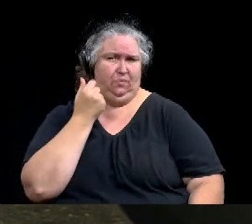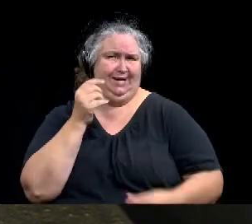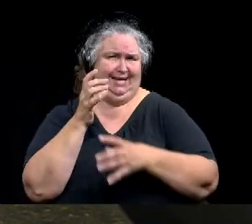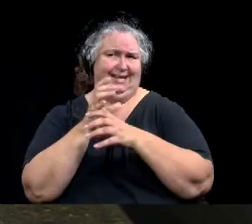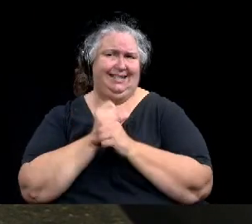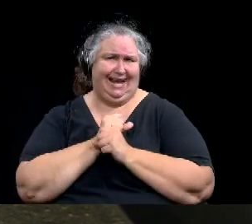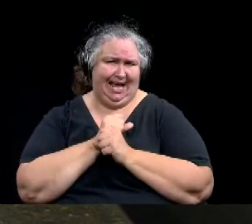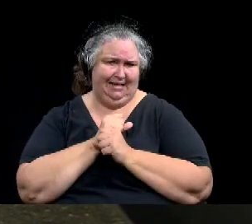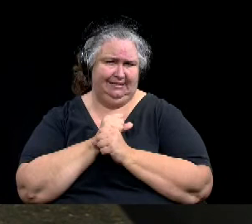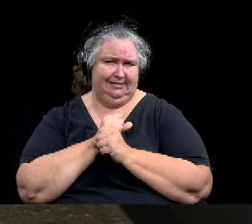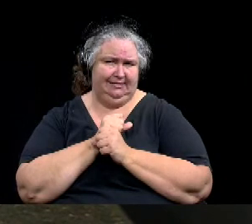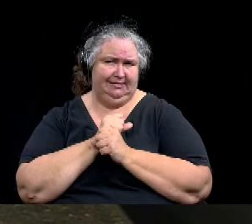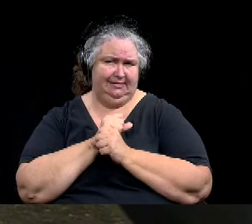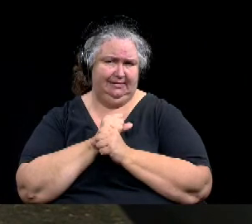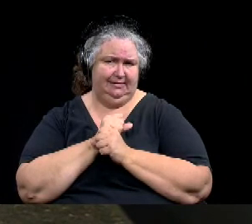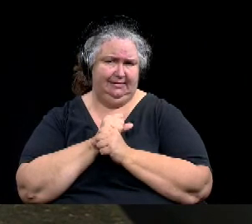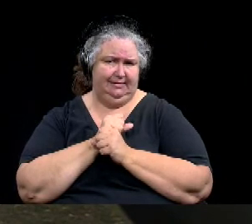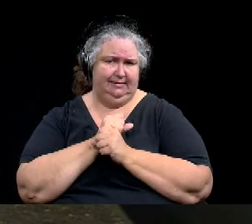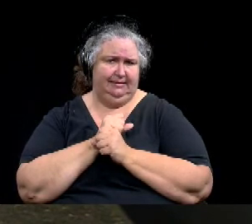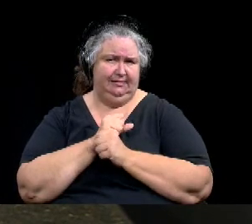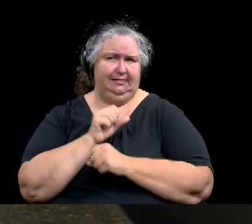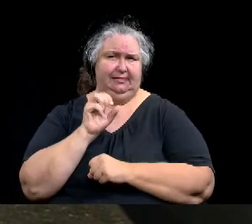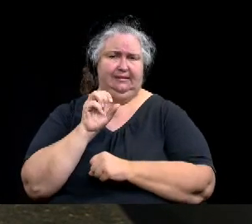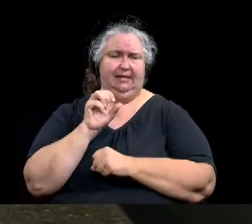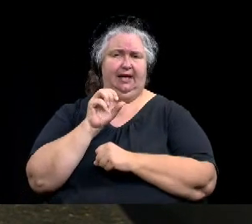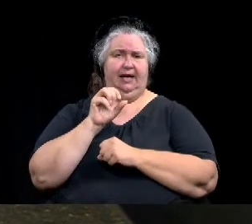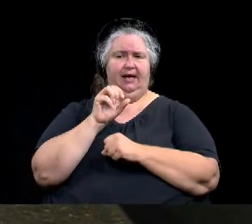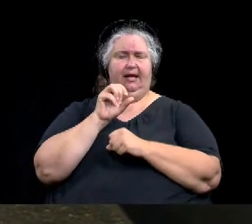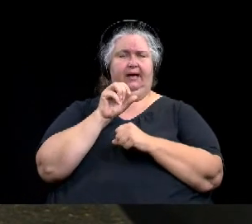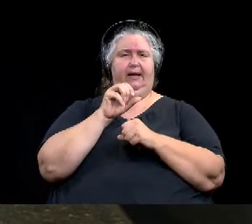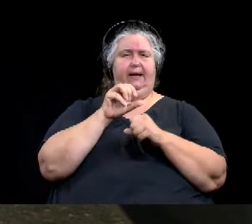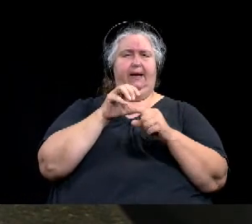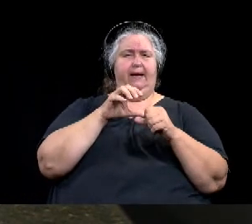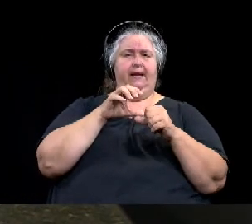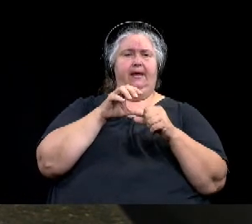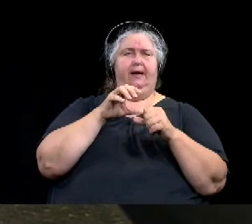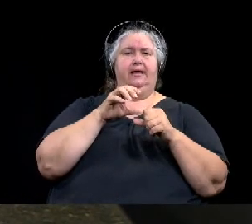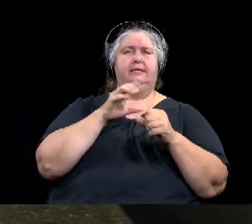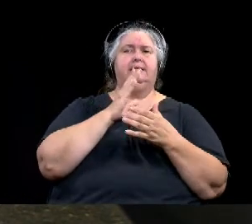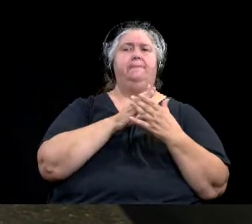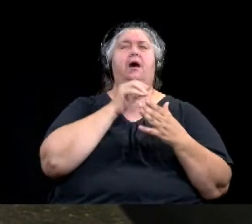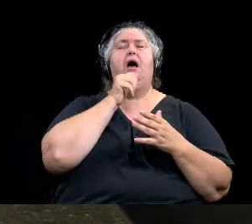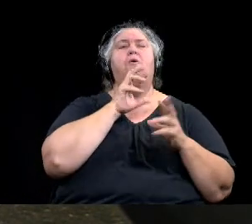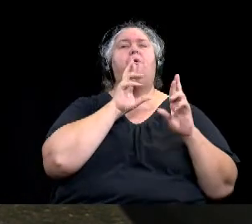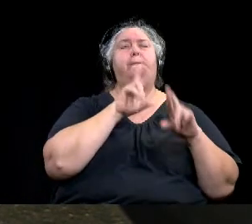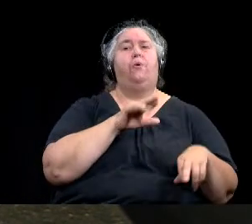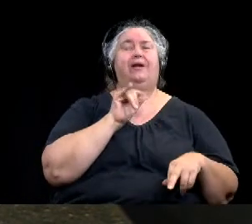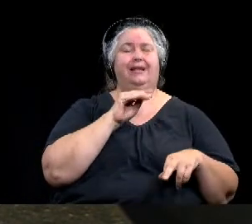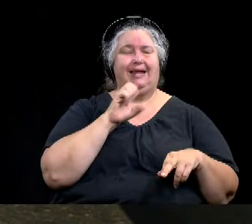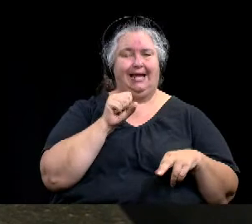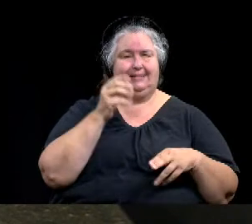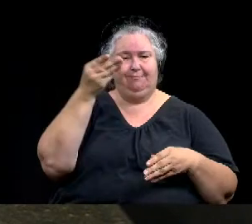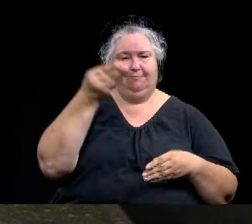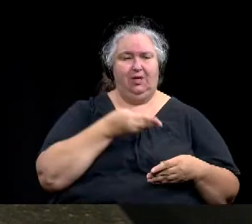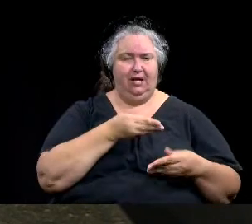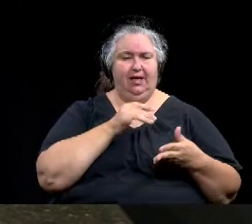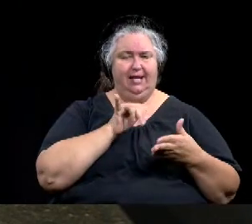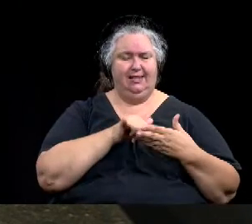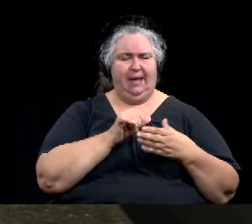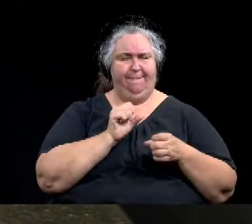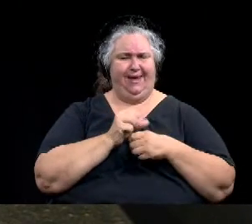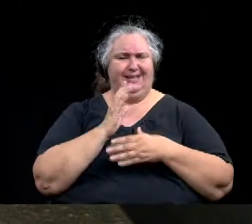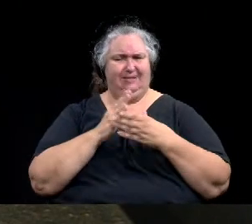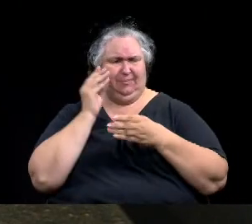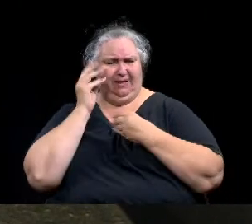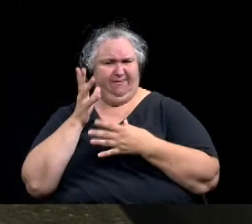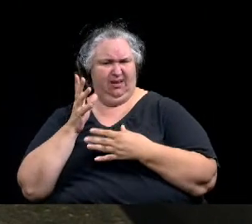previously unreported cases coming in. That puts some of the data into question